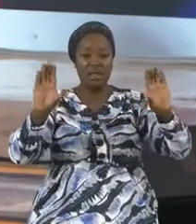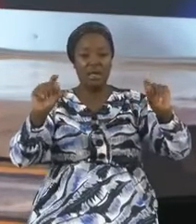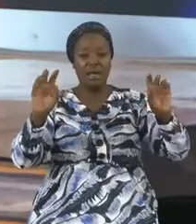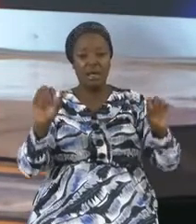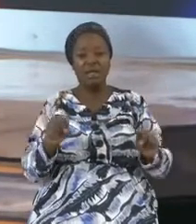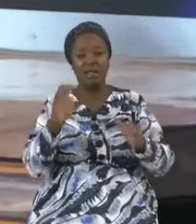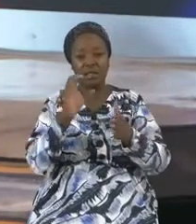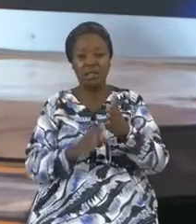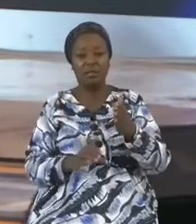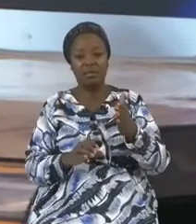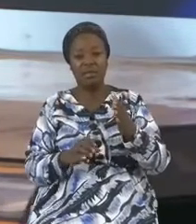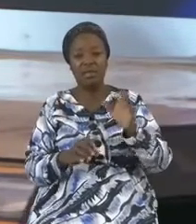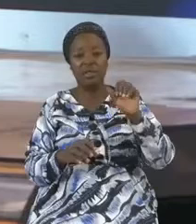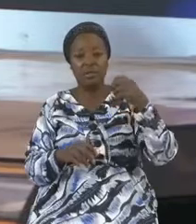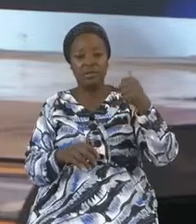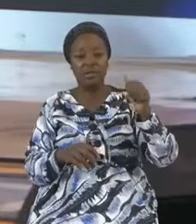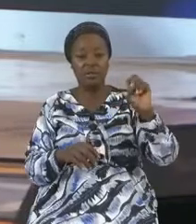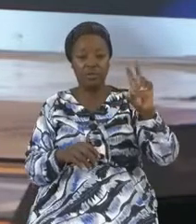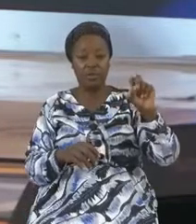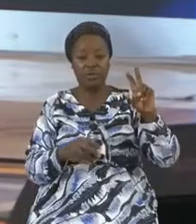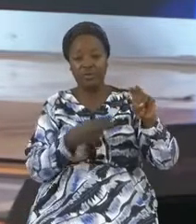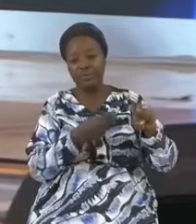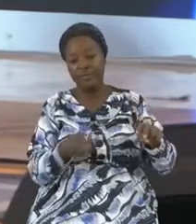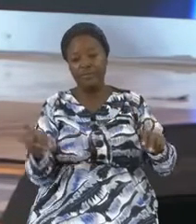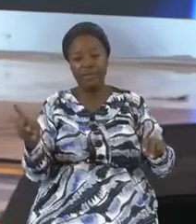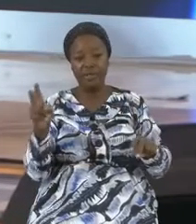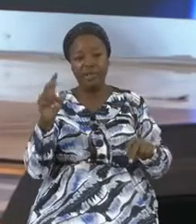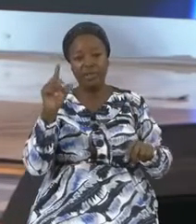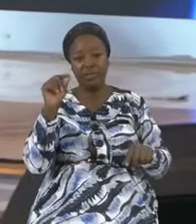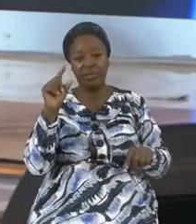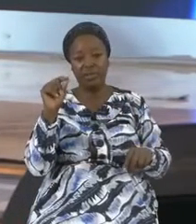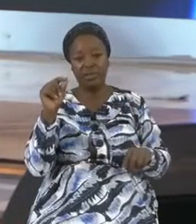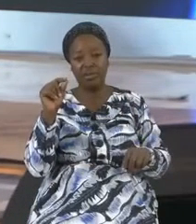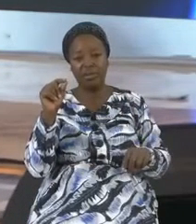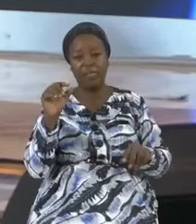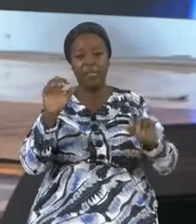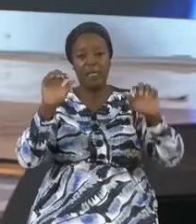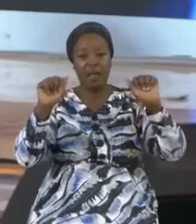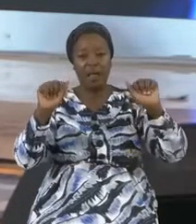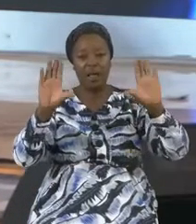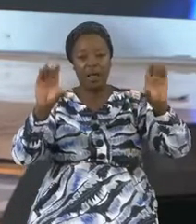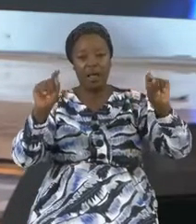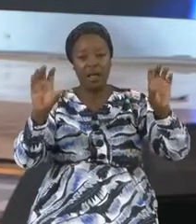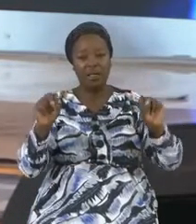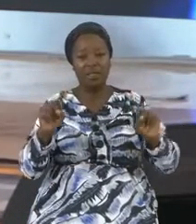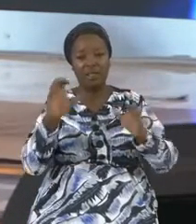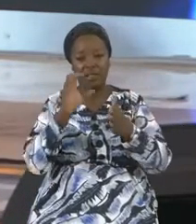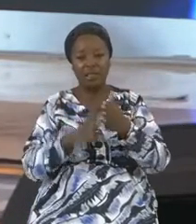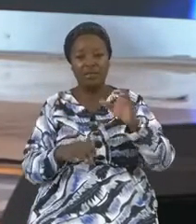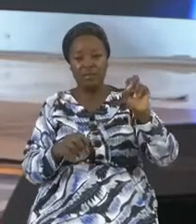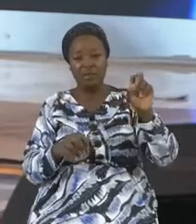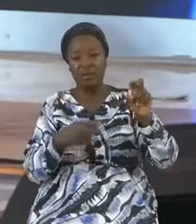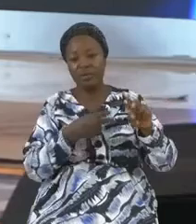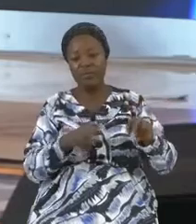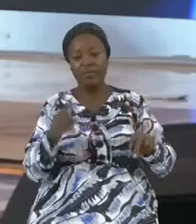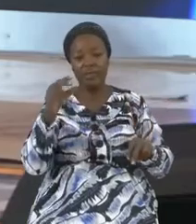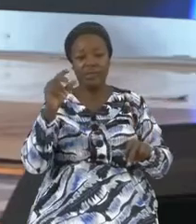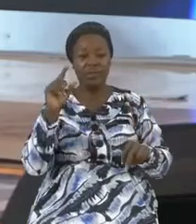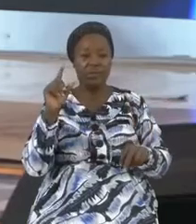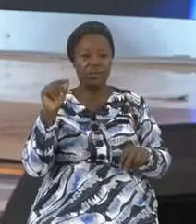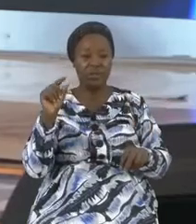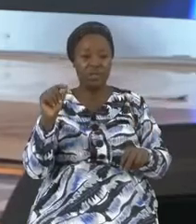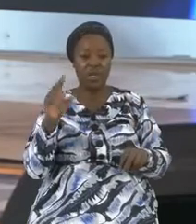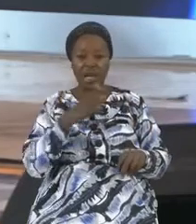chapter 12, verse 20. Acts chapter 12, verse 20. And Herod